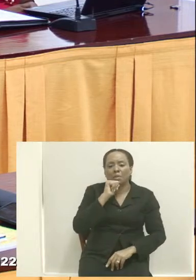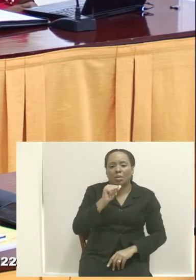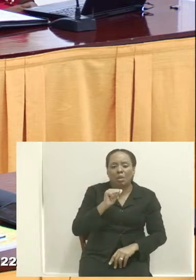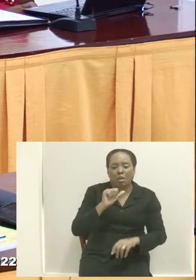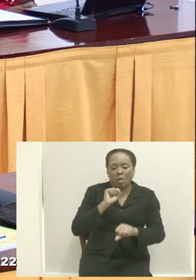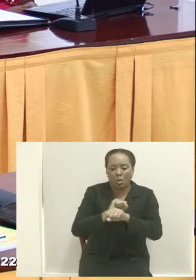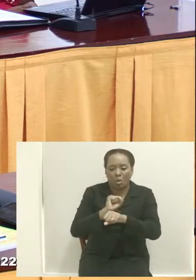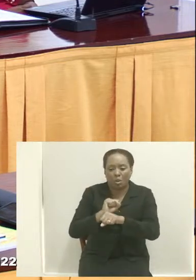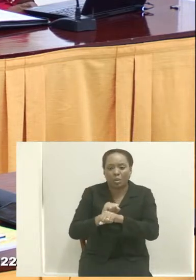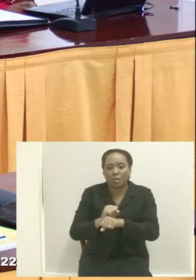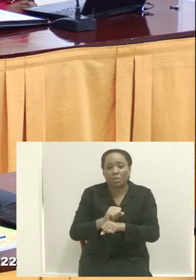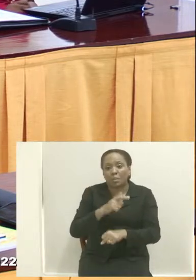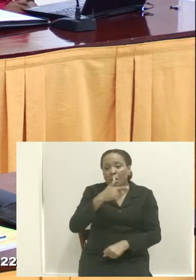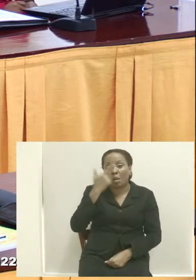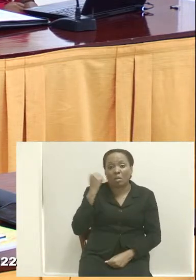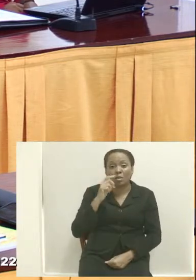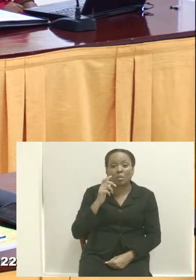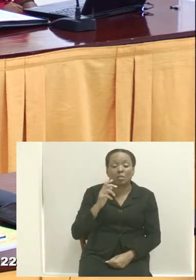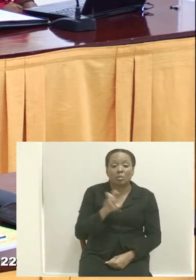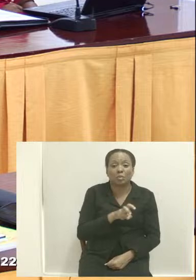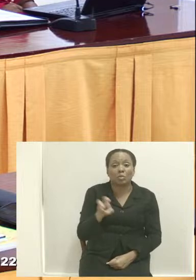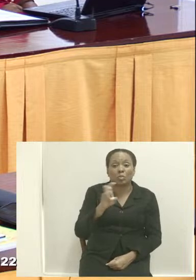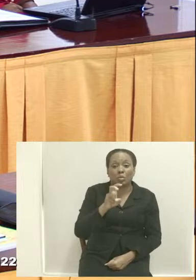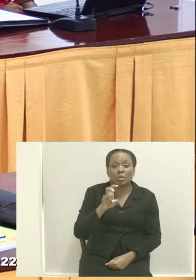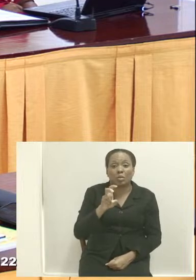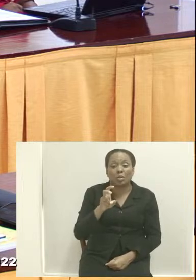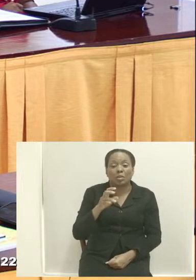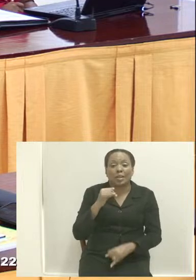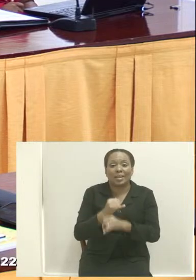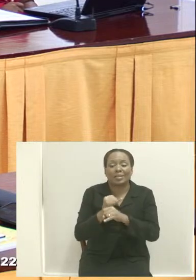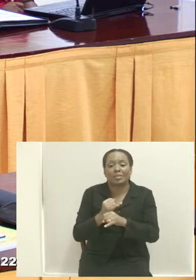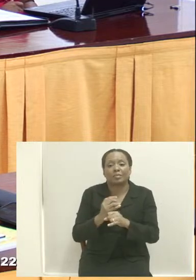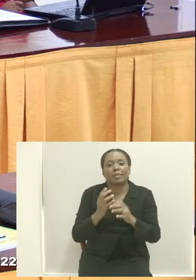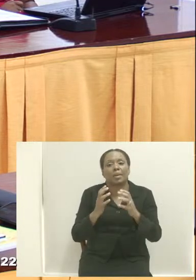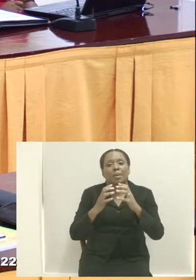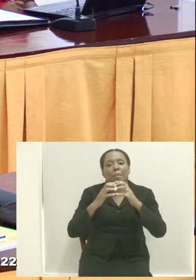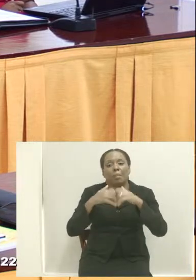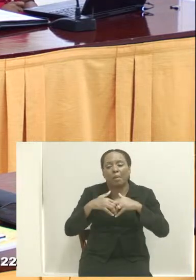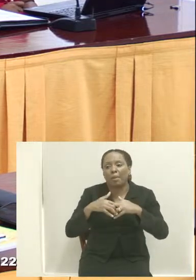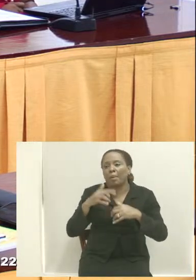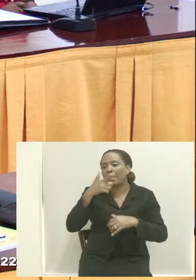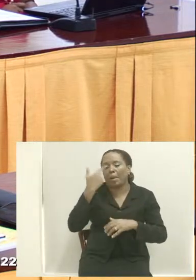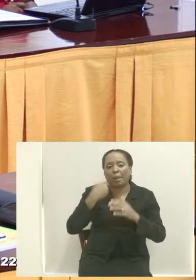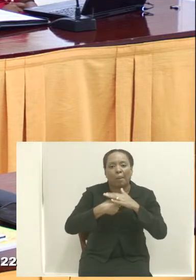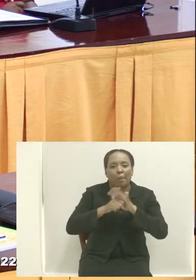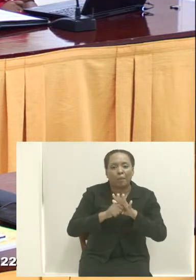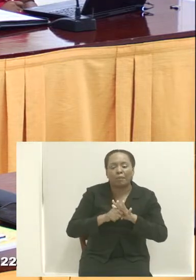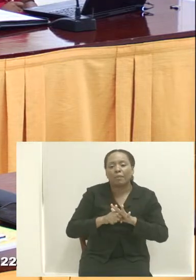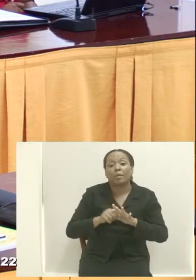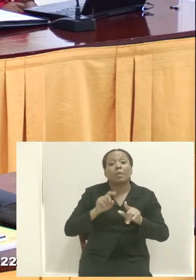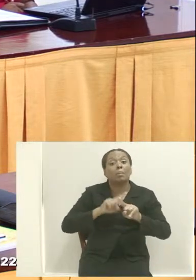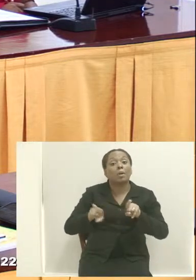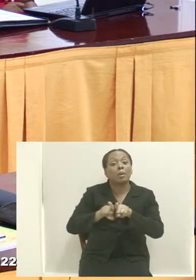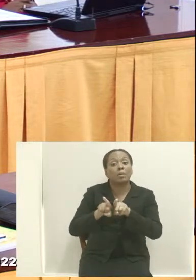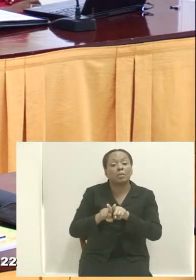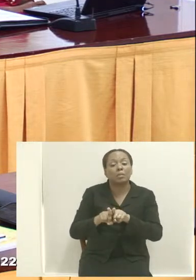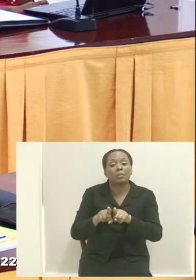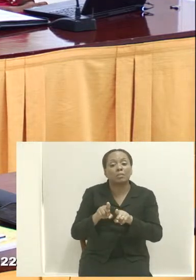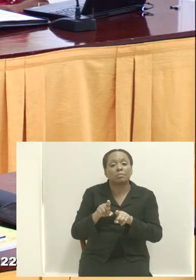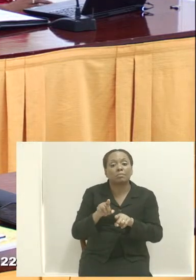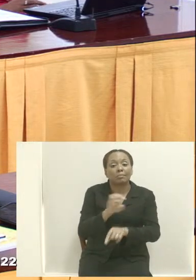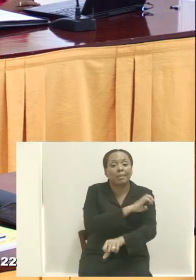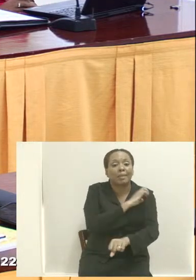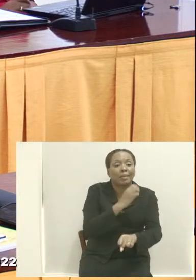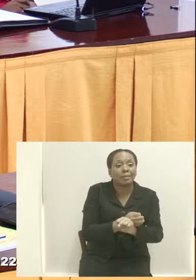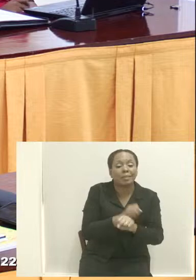sector. Now, ma'am, the energy sector can be linked back to agriculture because obviously there is substantial agricultural